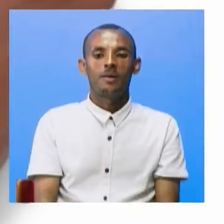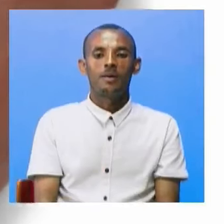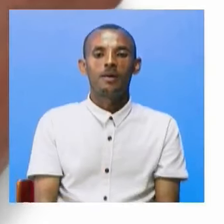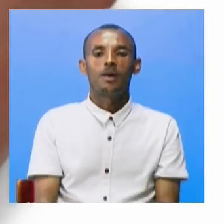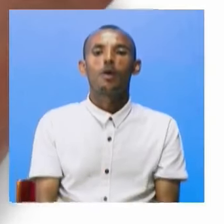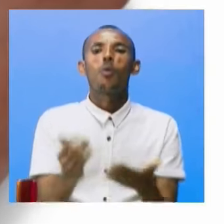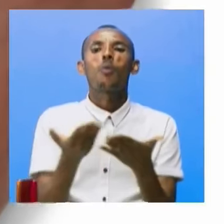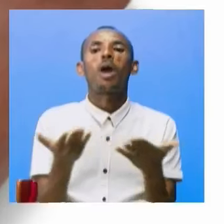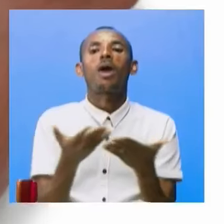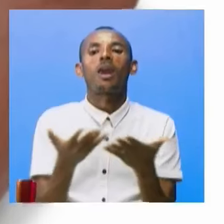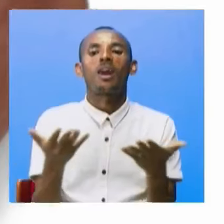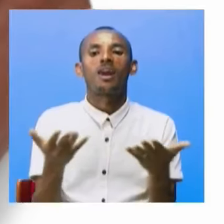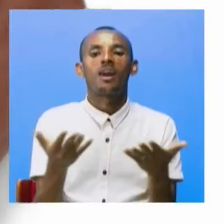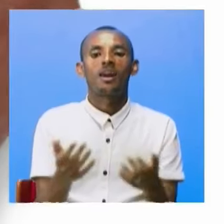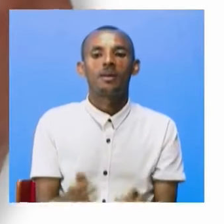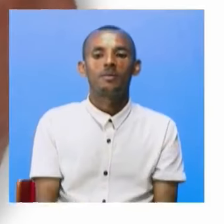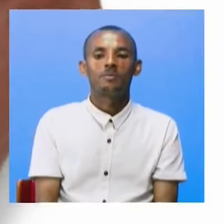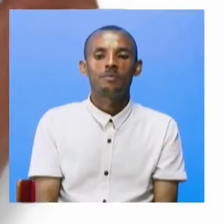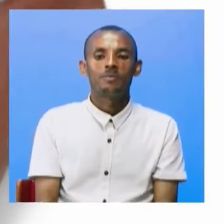where,